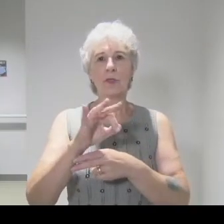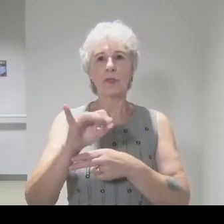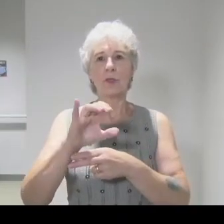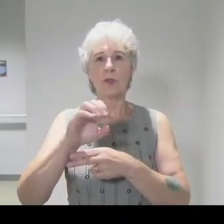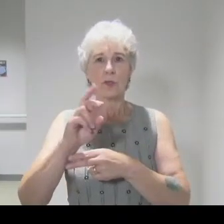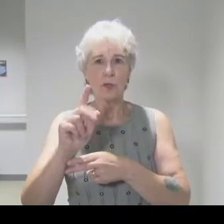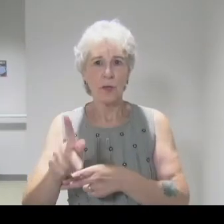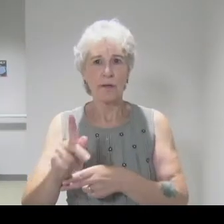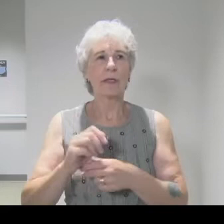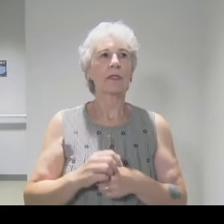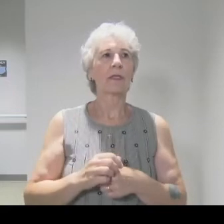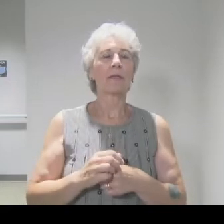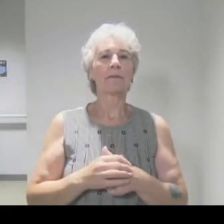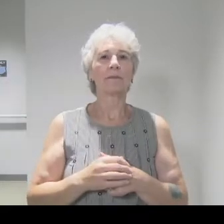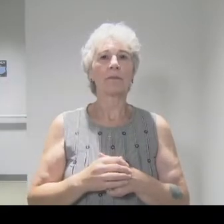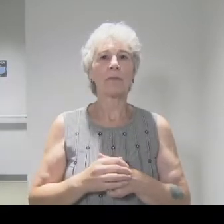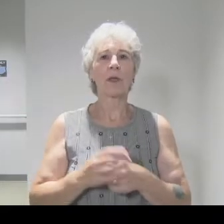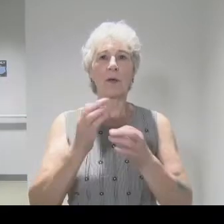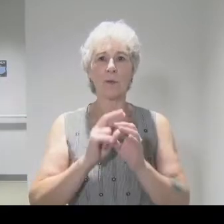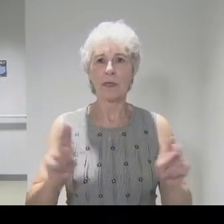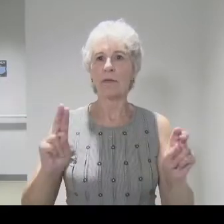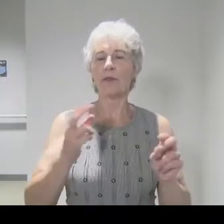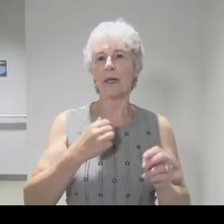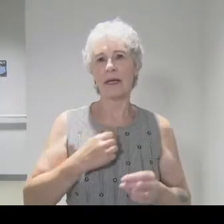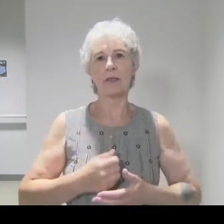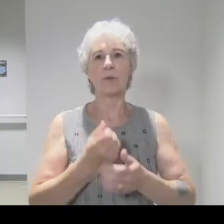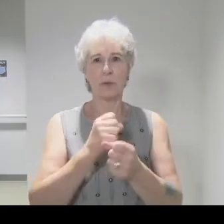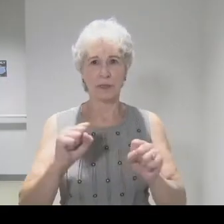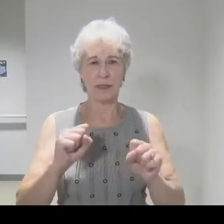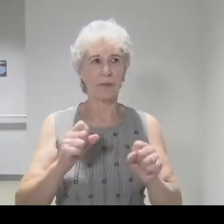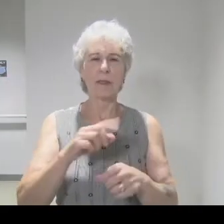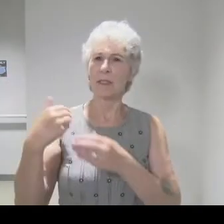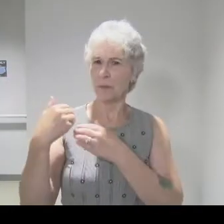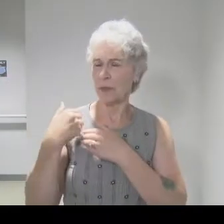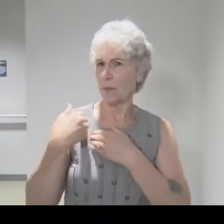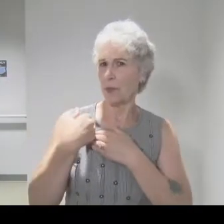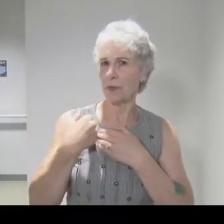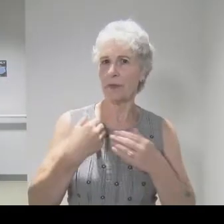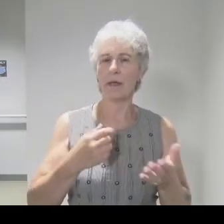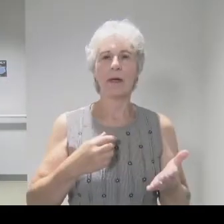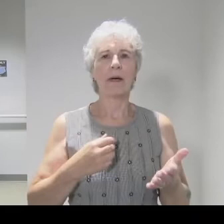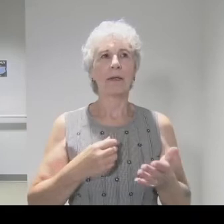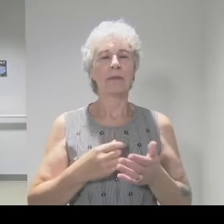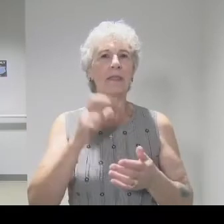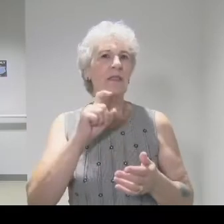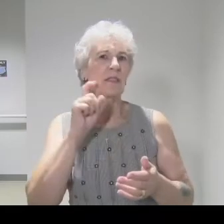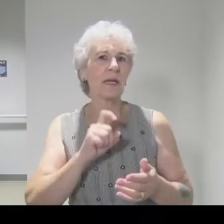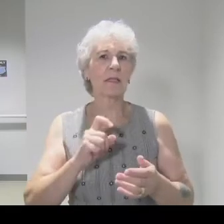and Redeemed. So Jeannie, this has been a burden on your heart for a while, human trafficking, specifically sex